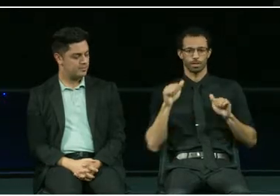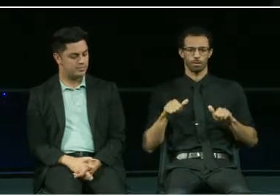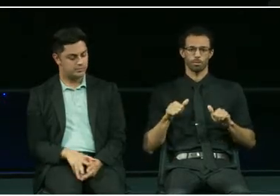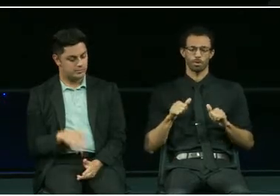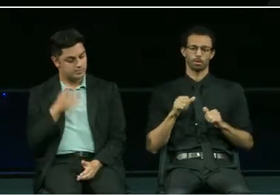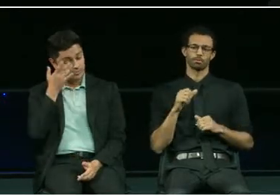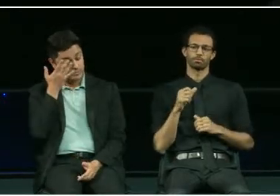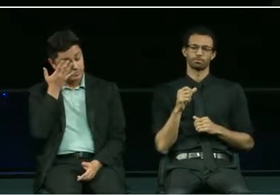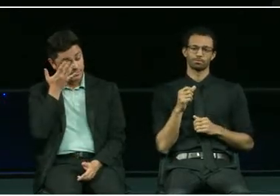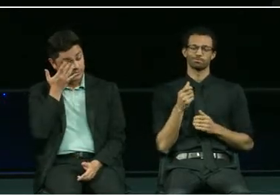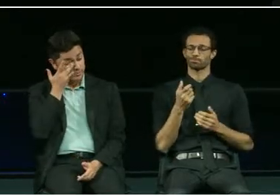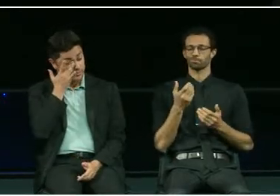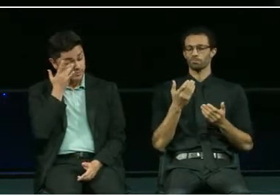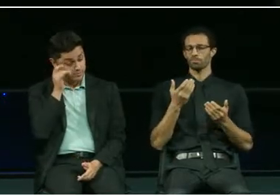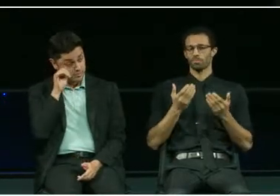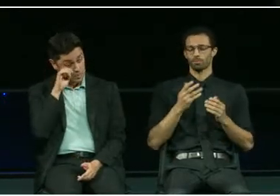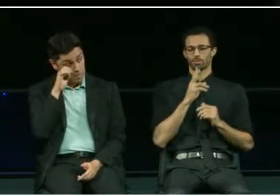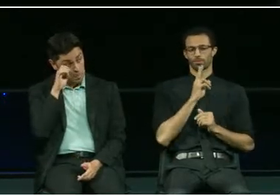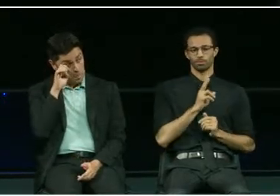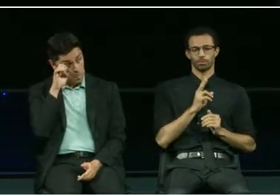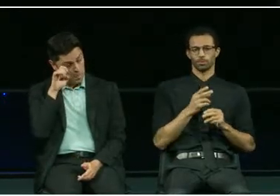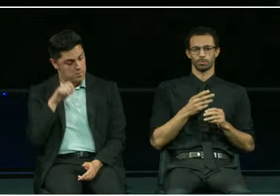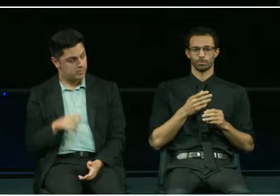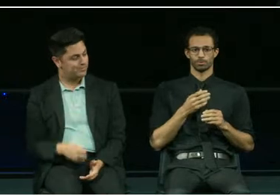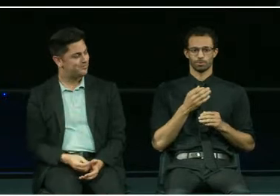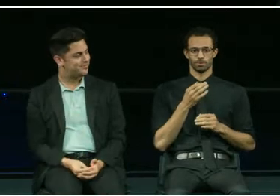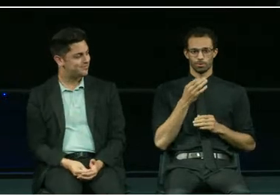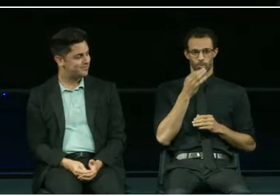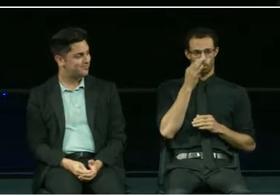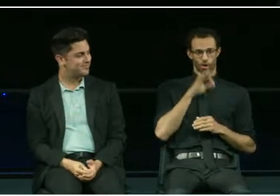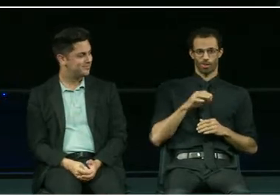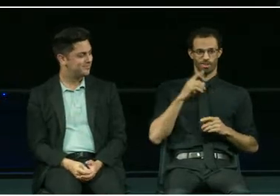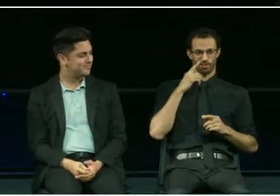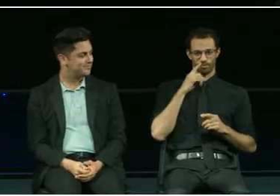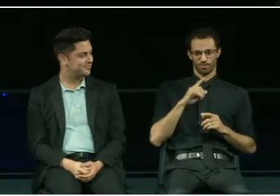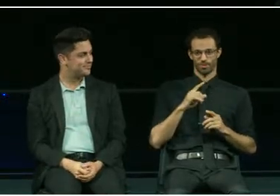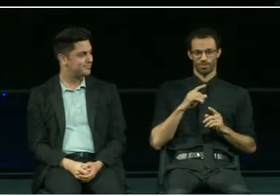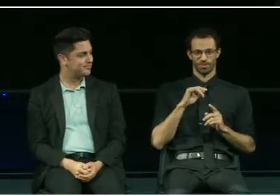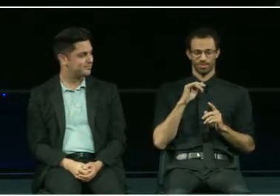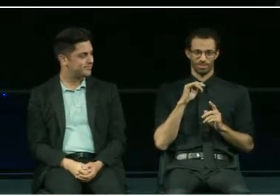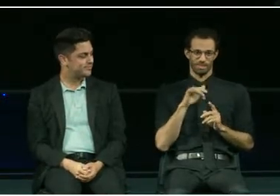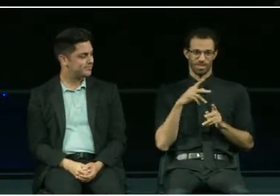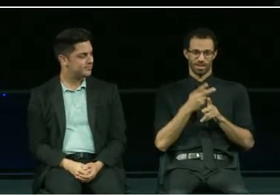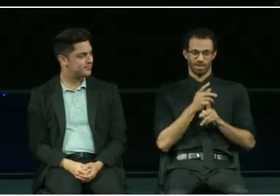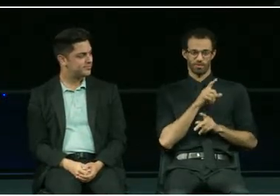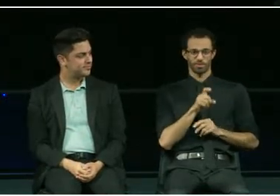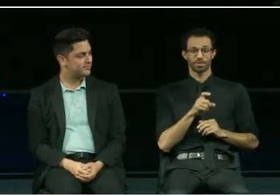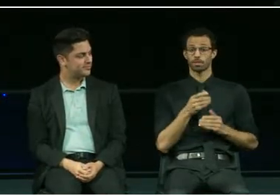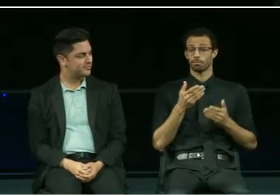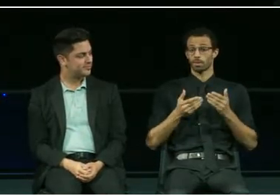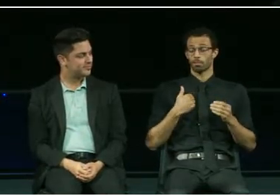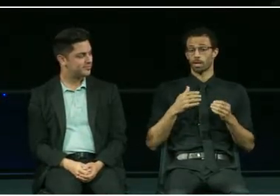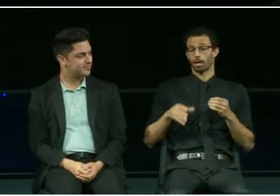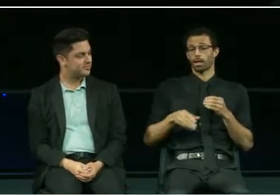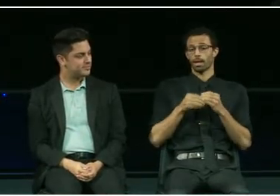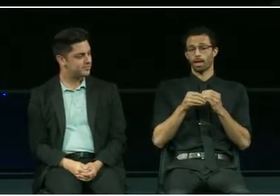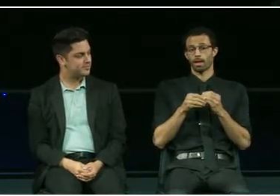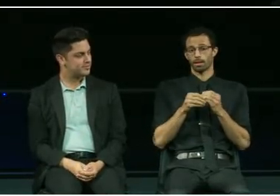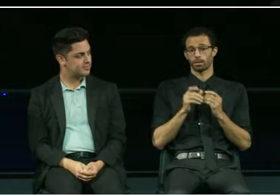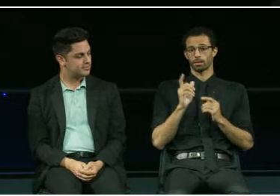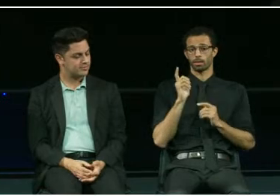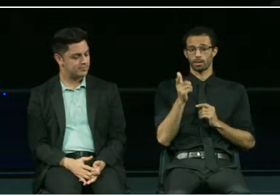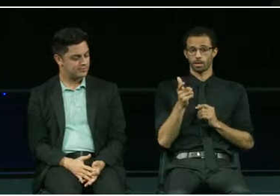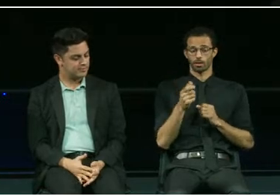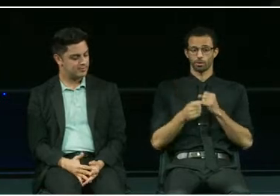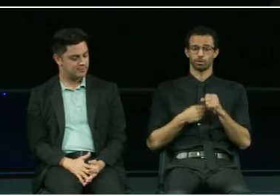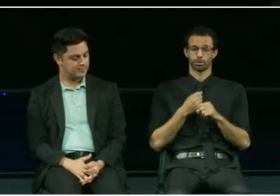have been way too soon for a 2-year-old. But maybe I could have added that question in as the years went on,